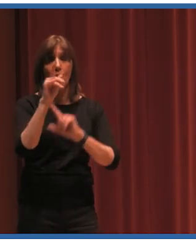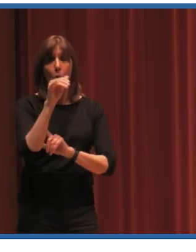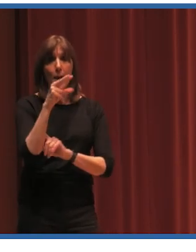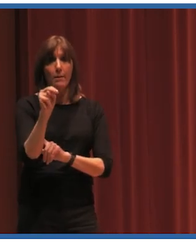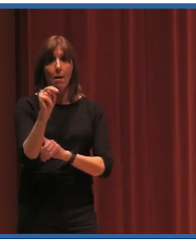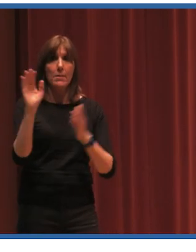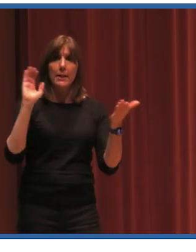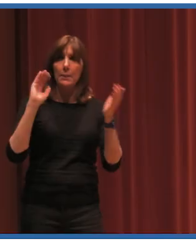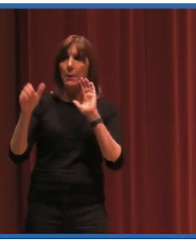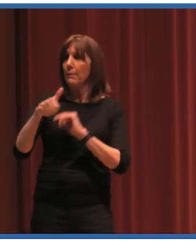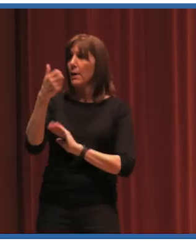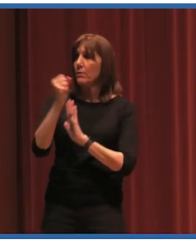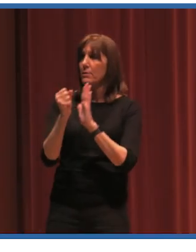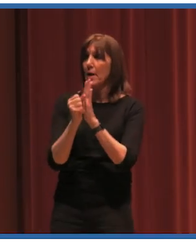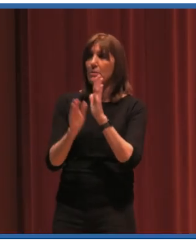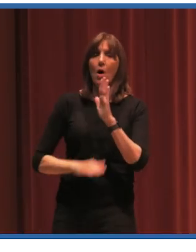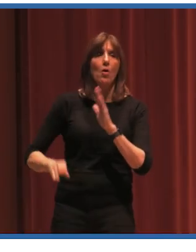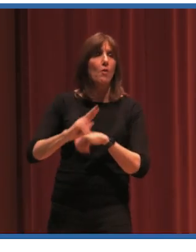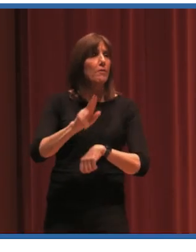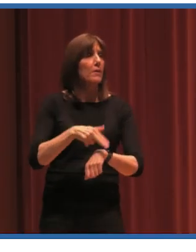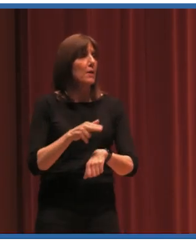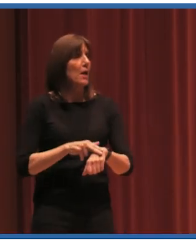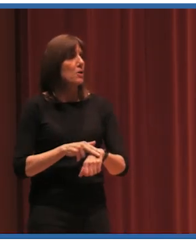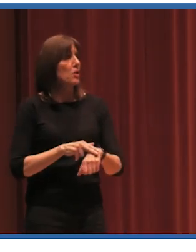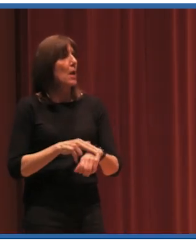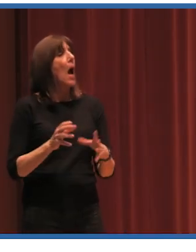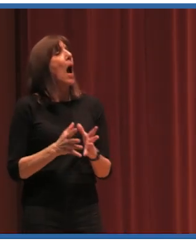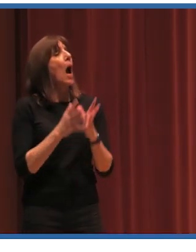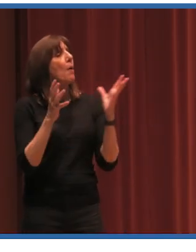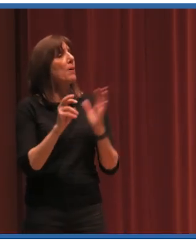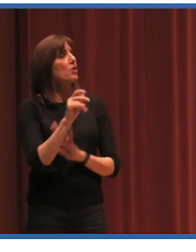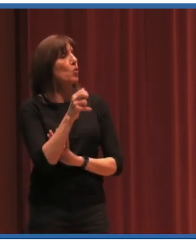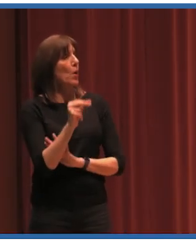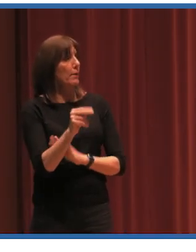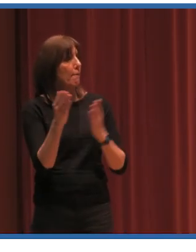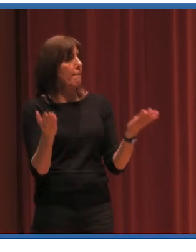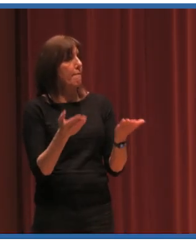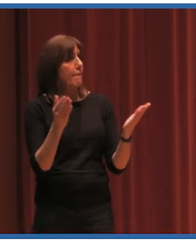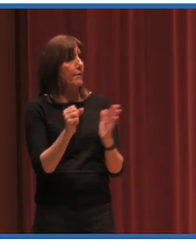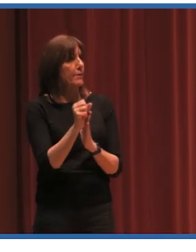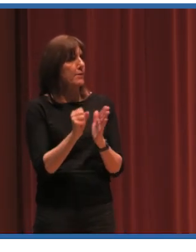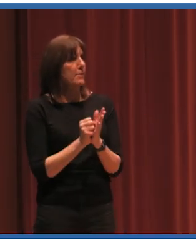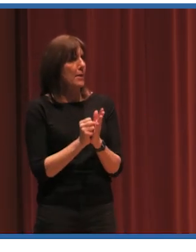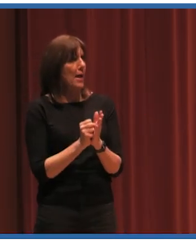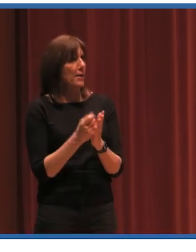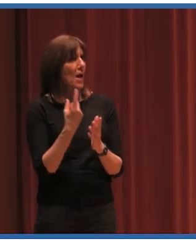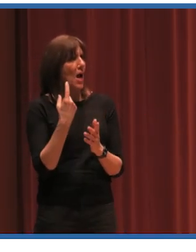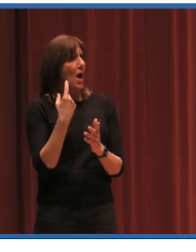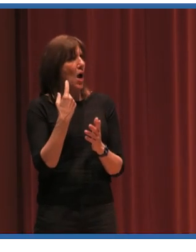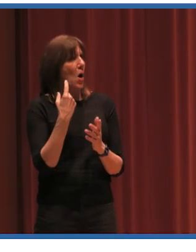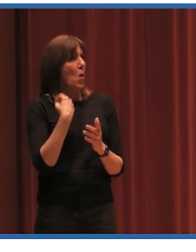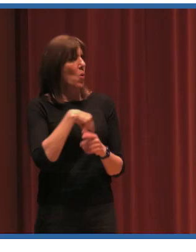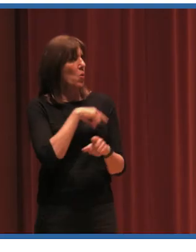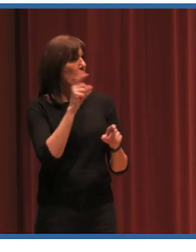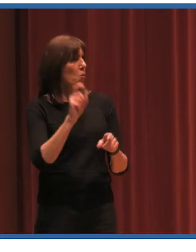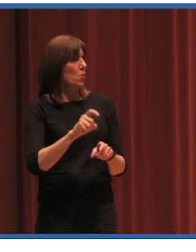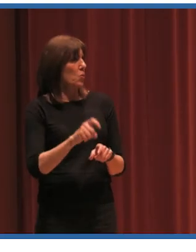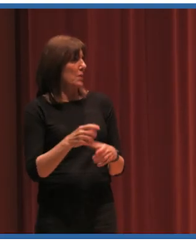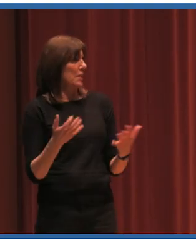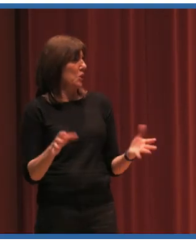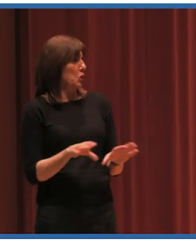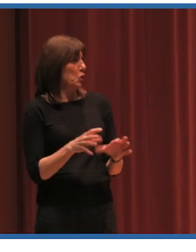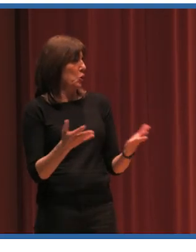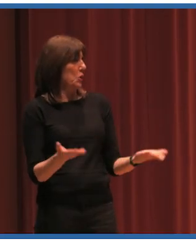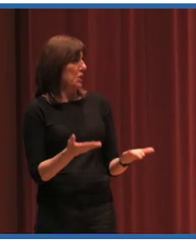states in the nation. Given the amount of radon in the state, what should Polk County residents do, and should Iowans